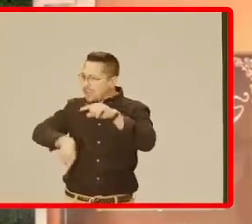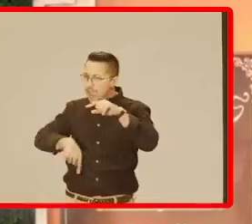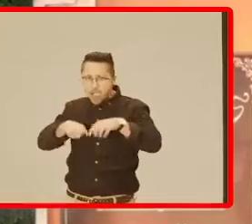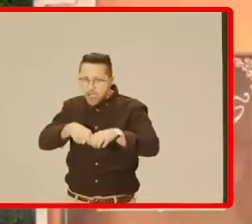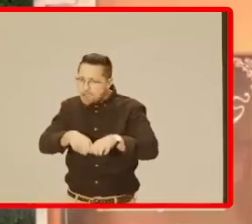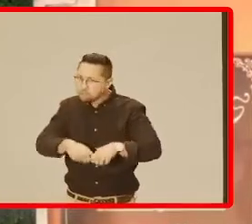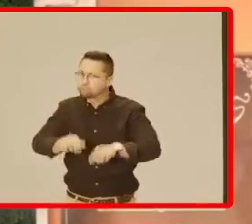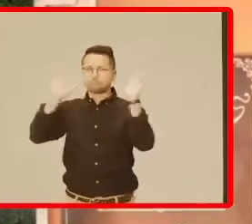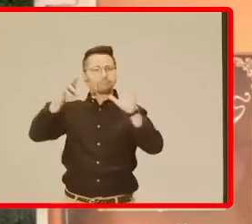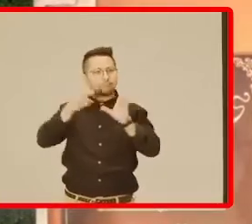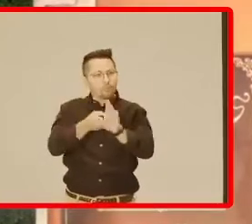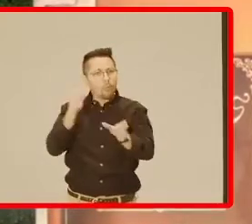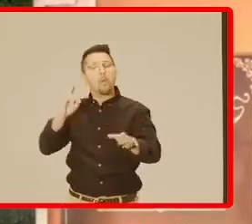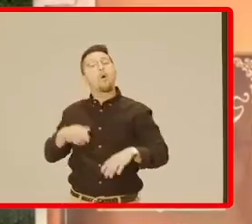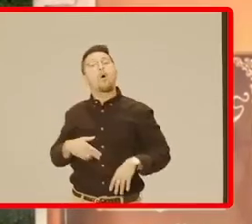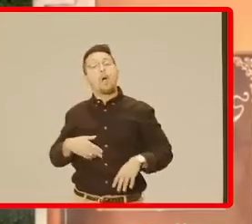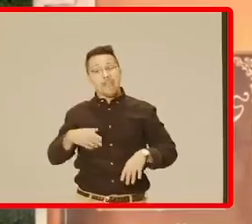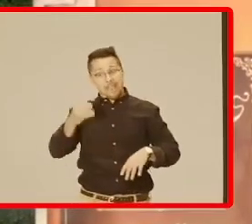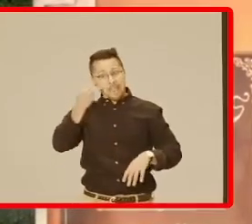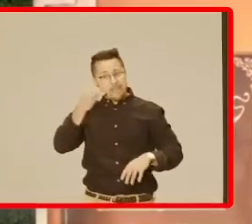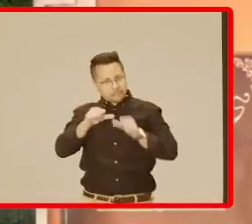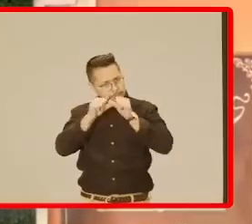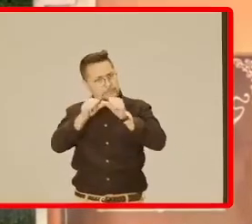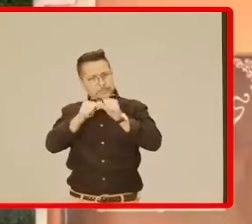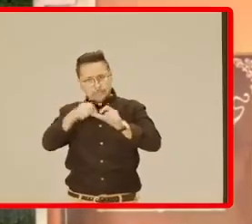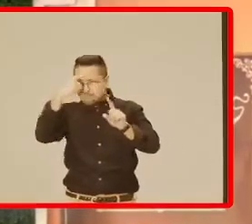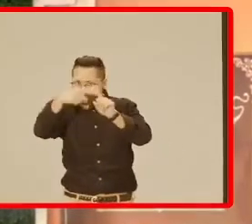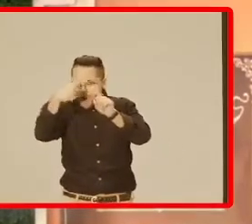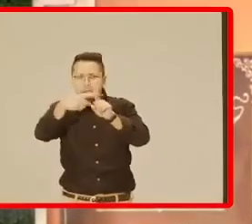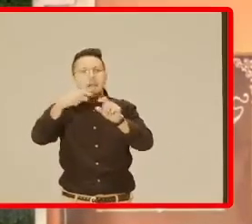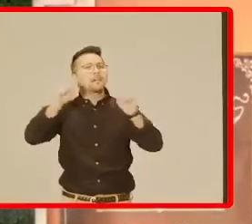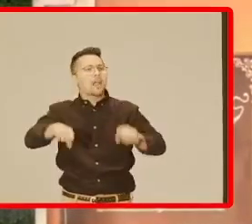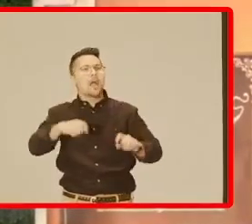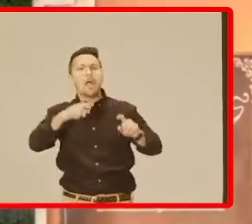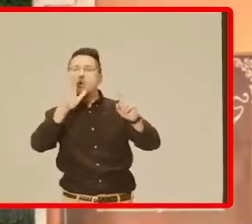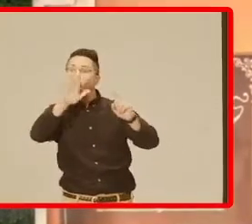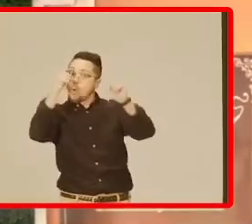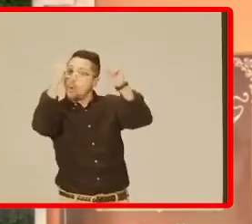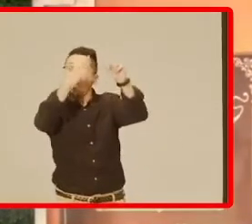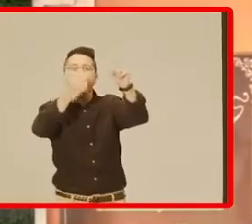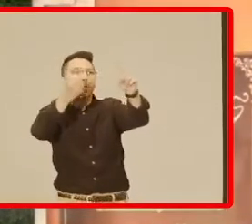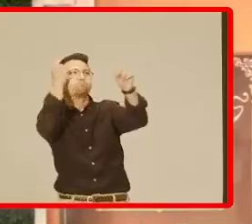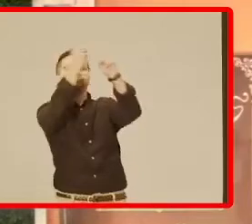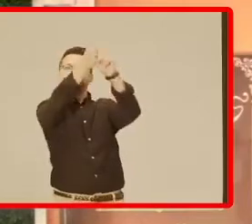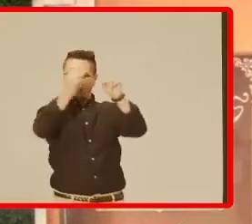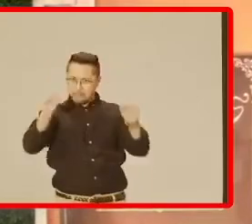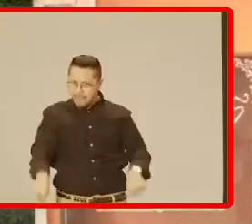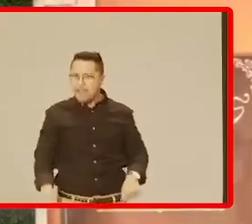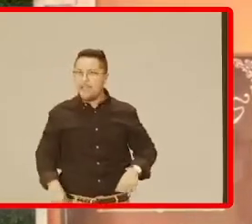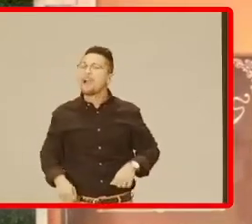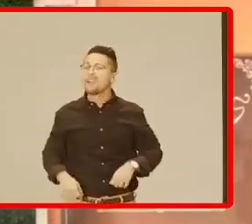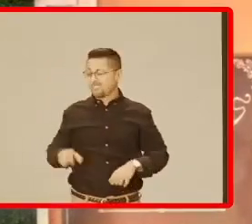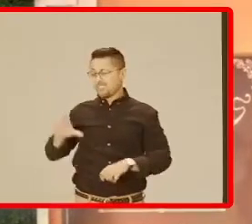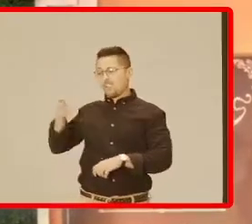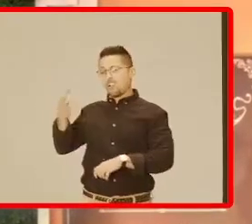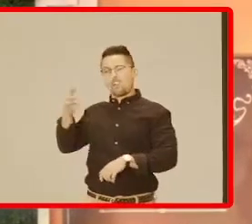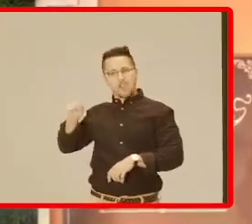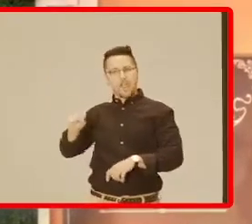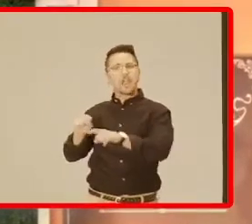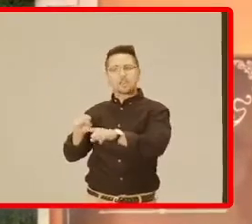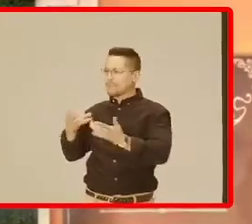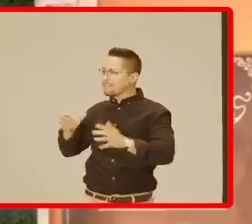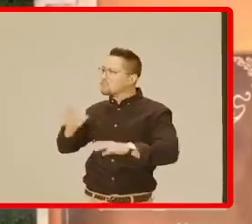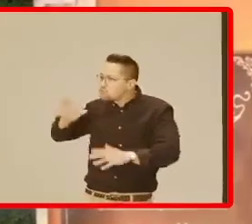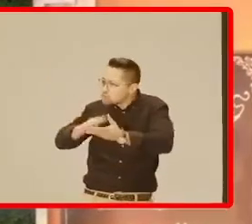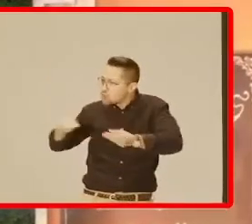anyone achieve their goals. And Chris said about this, I've read your story,